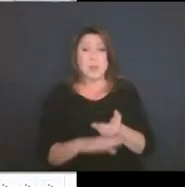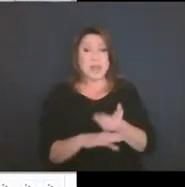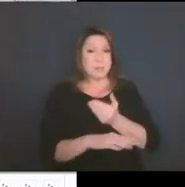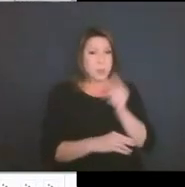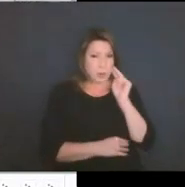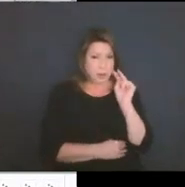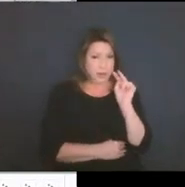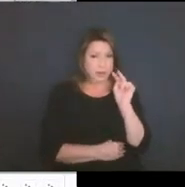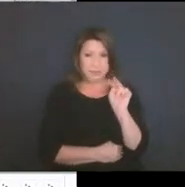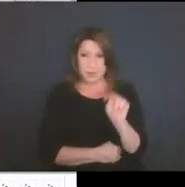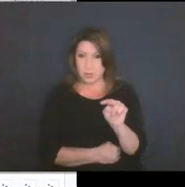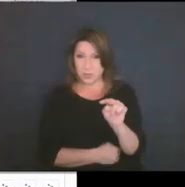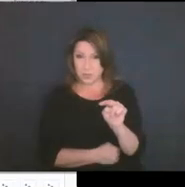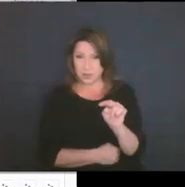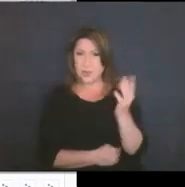preview